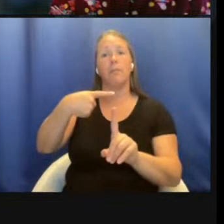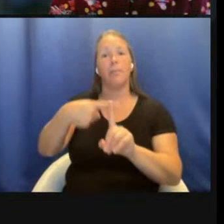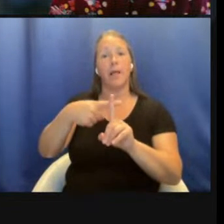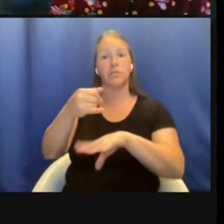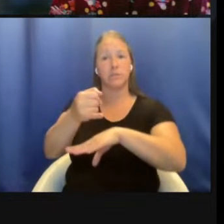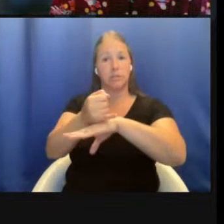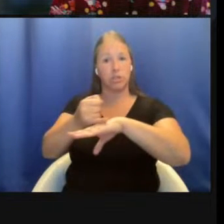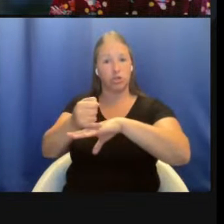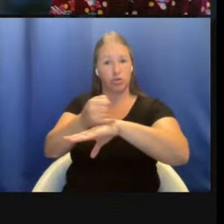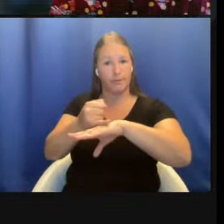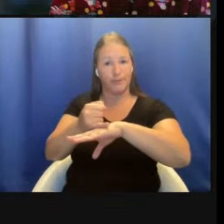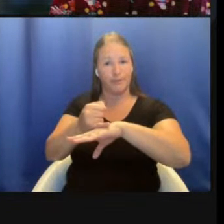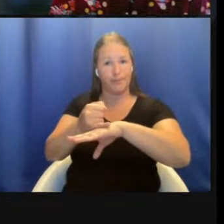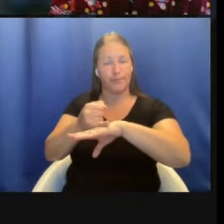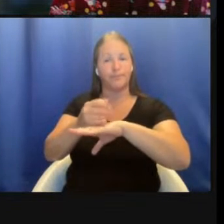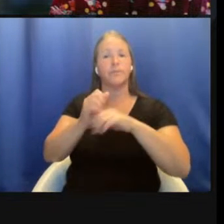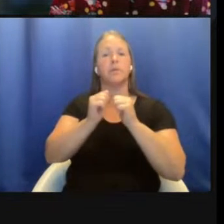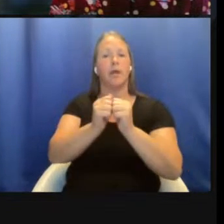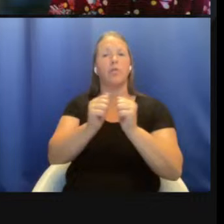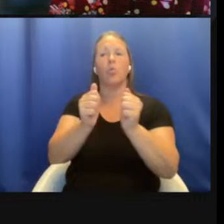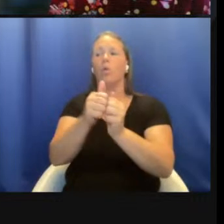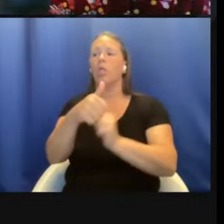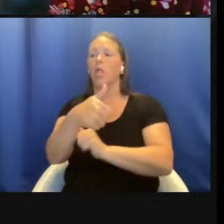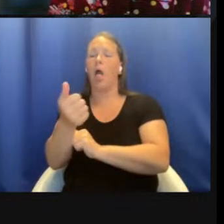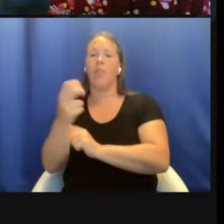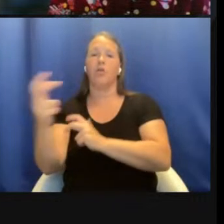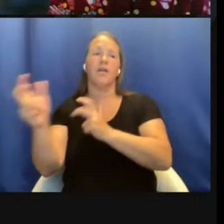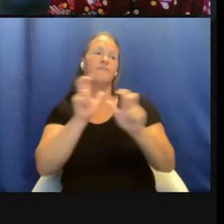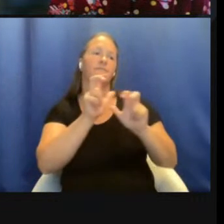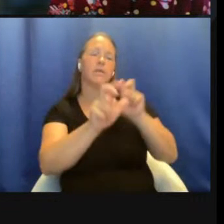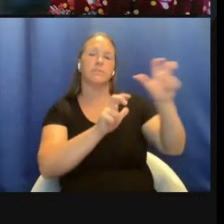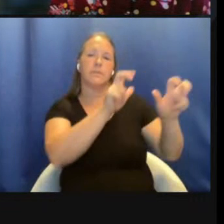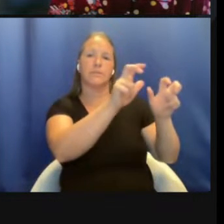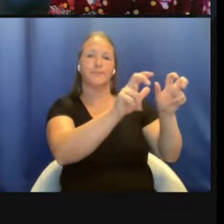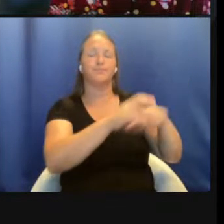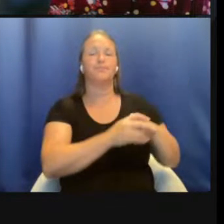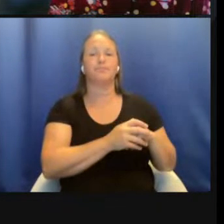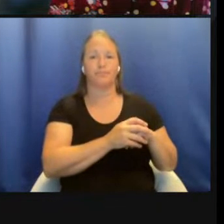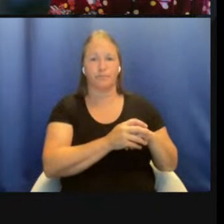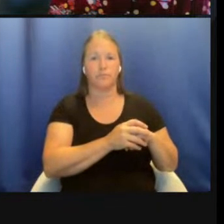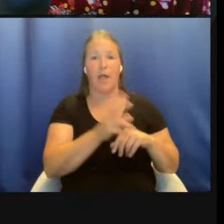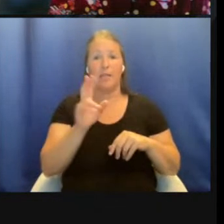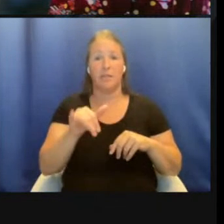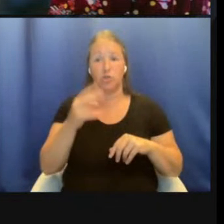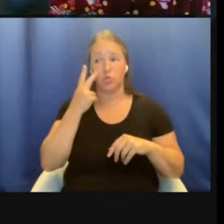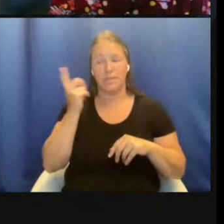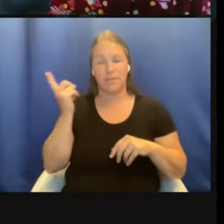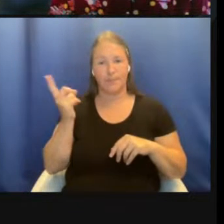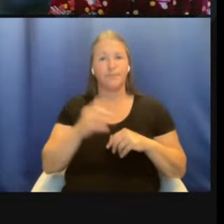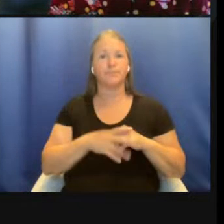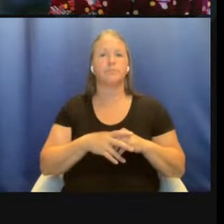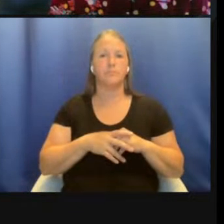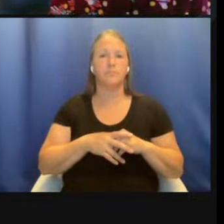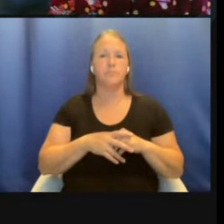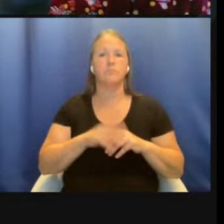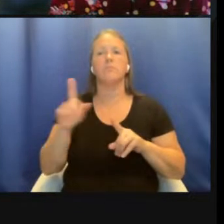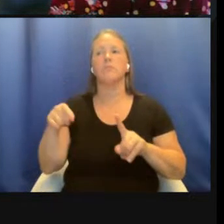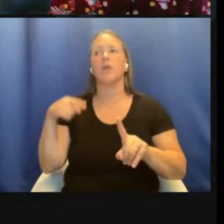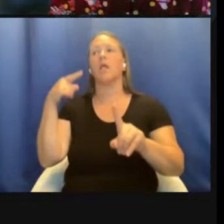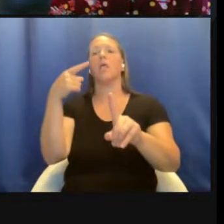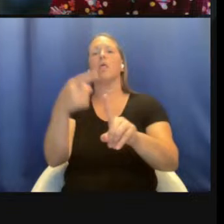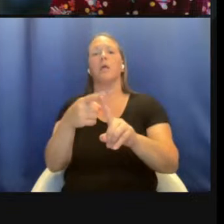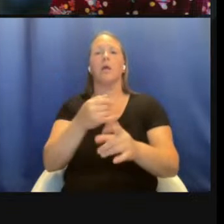along with her other investments, which you see here. Until the last 2 years of her life, every bit of interest is